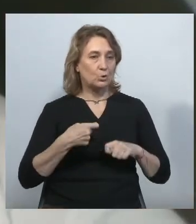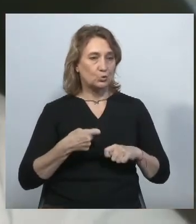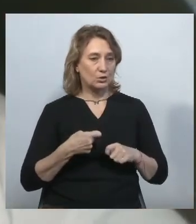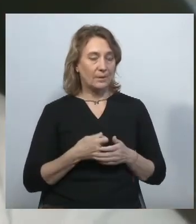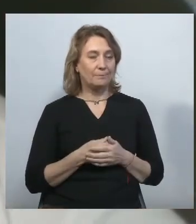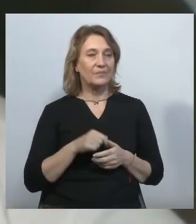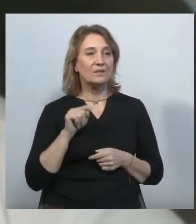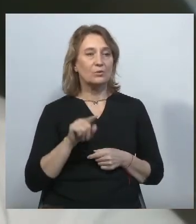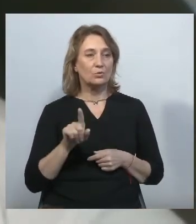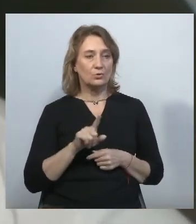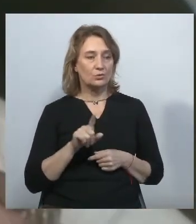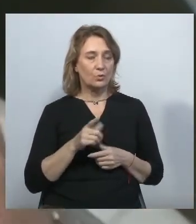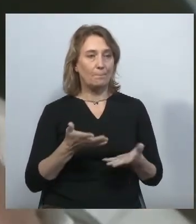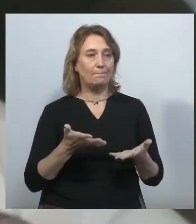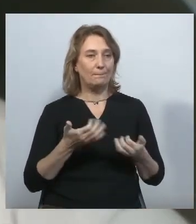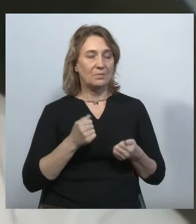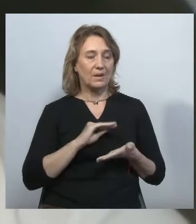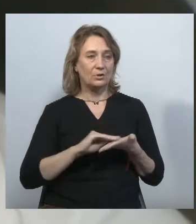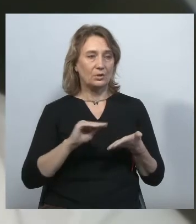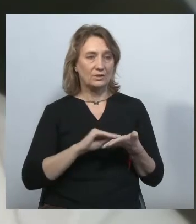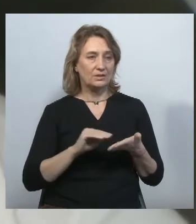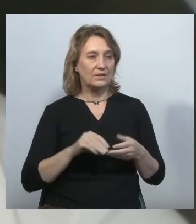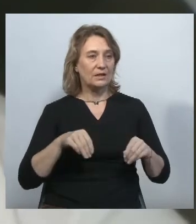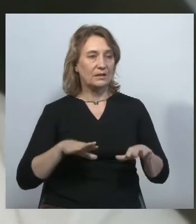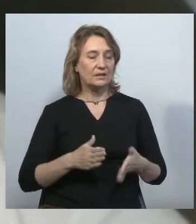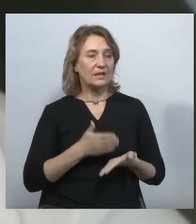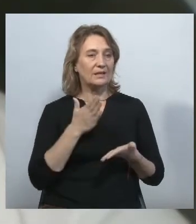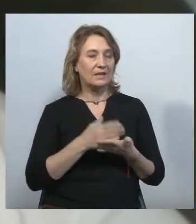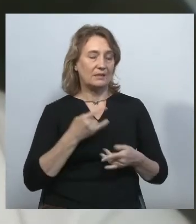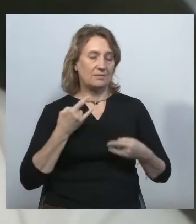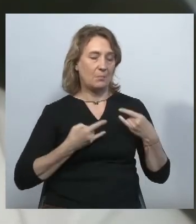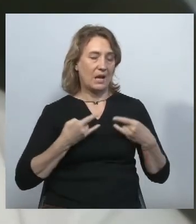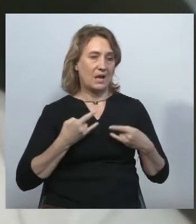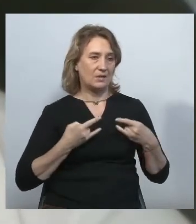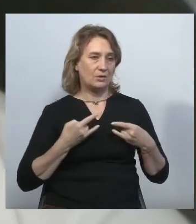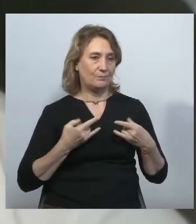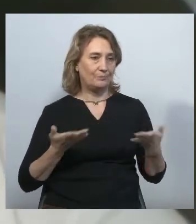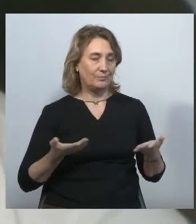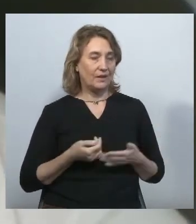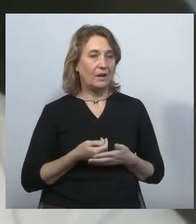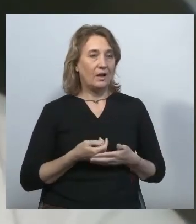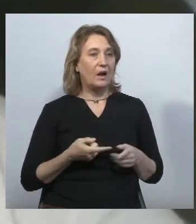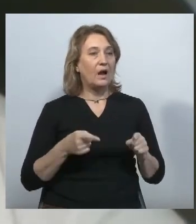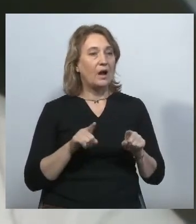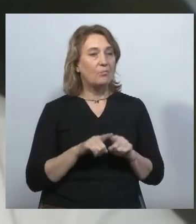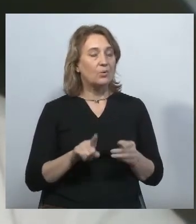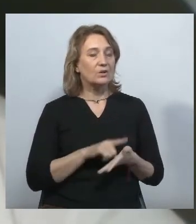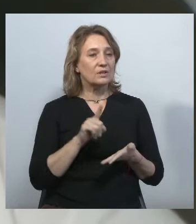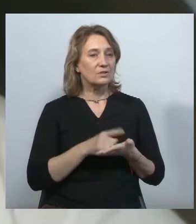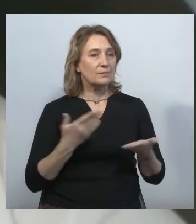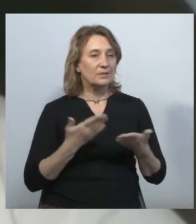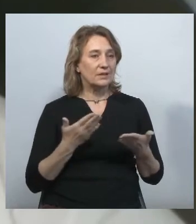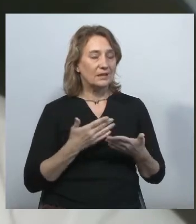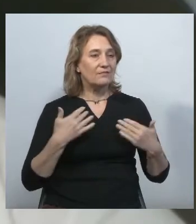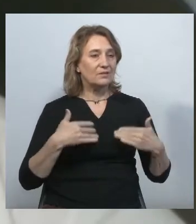violate the standards. Those media who make it, those organizations that make